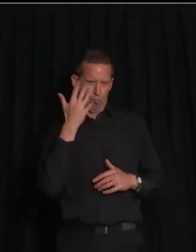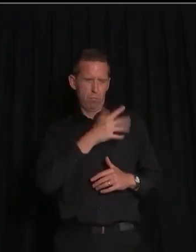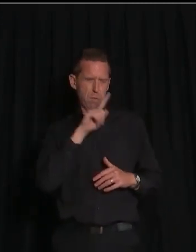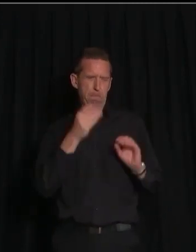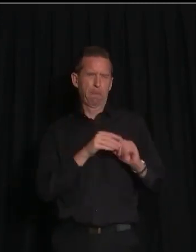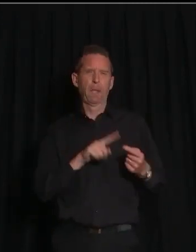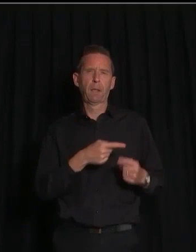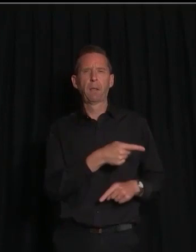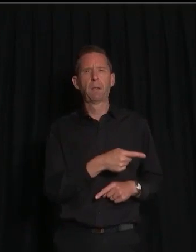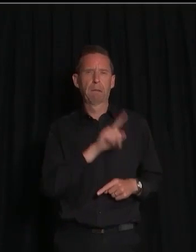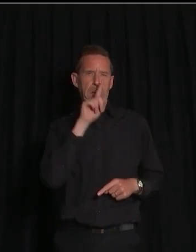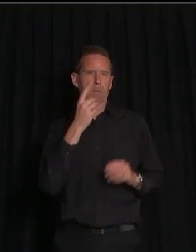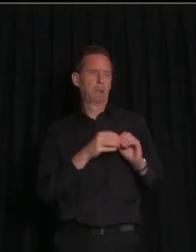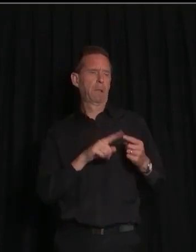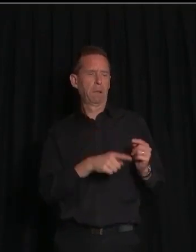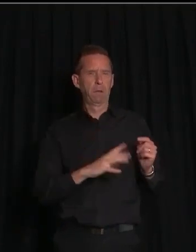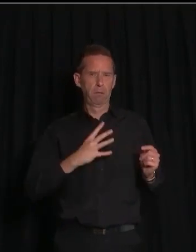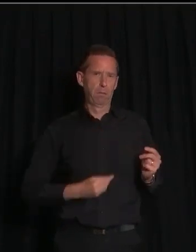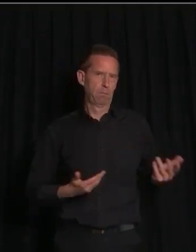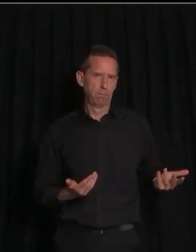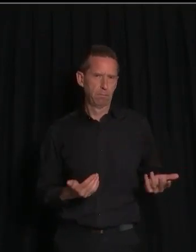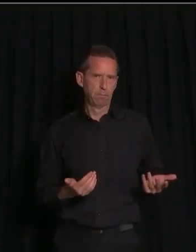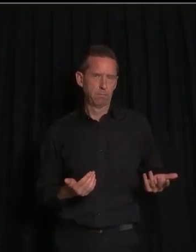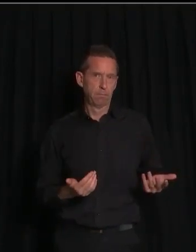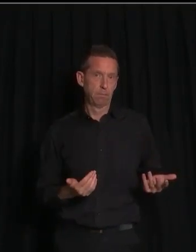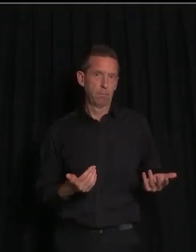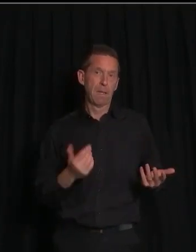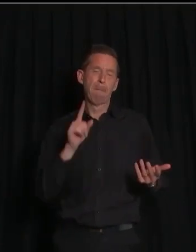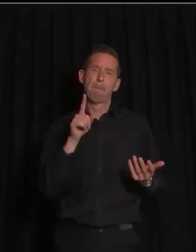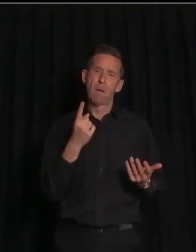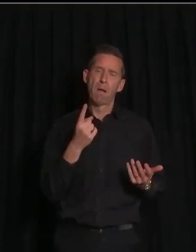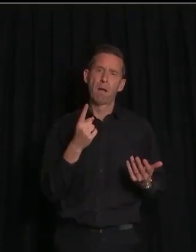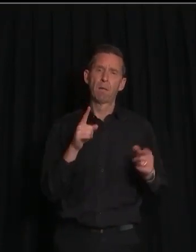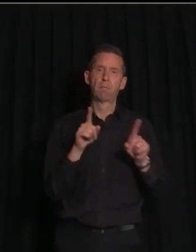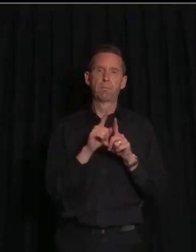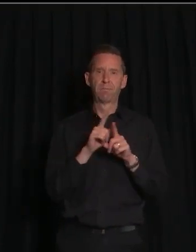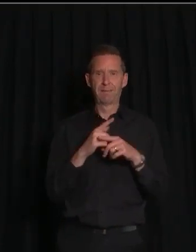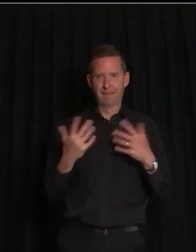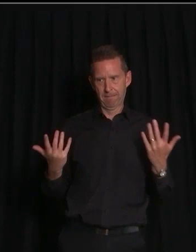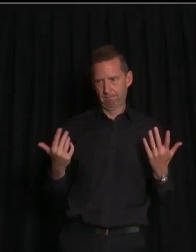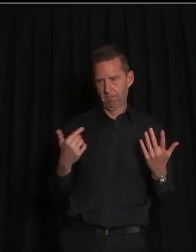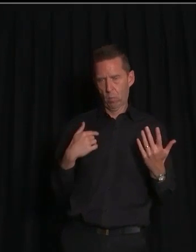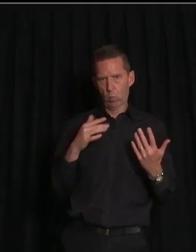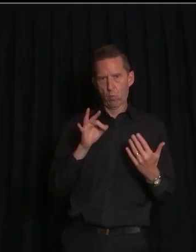thing. But also within that, then we don't fit into anything else, such as,